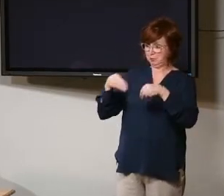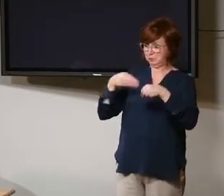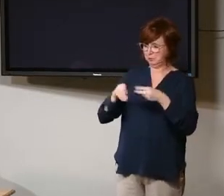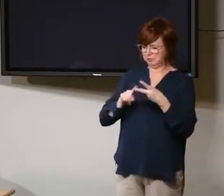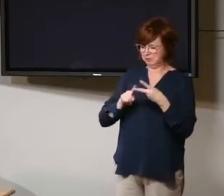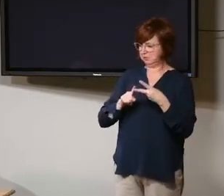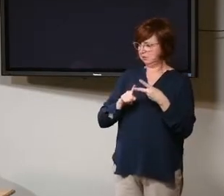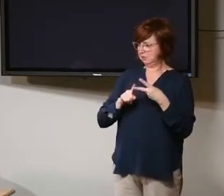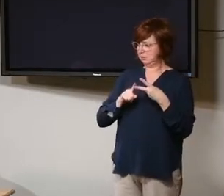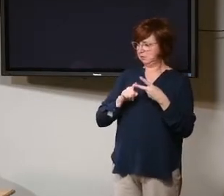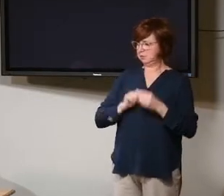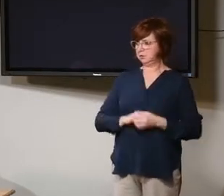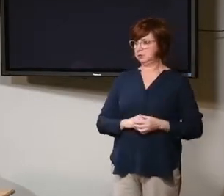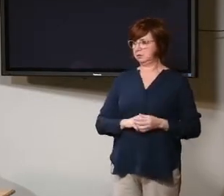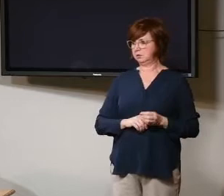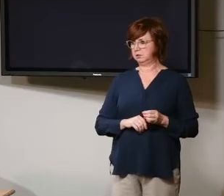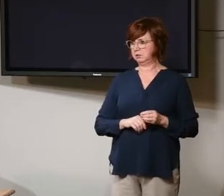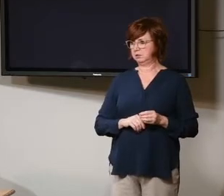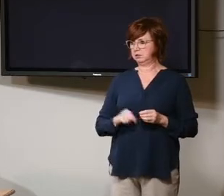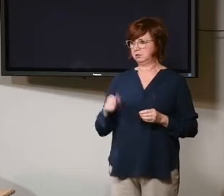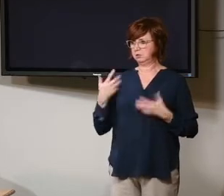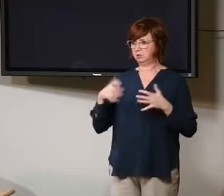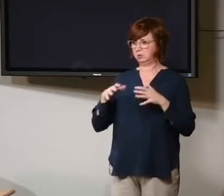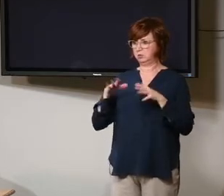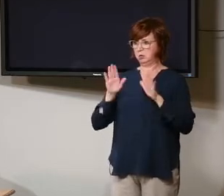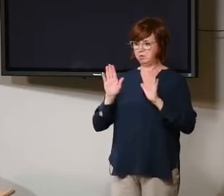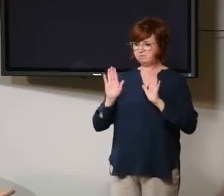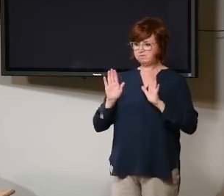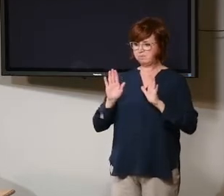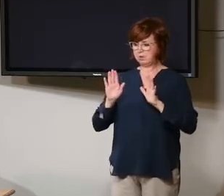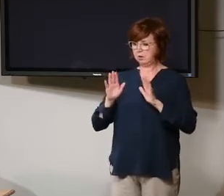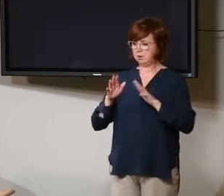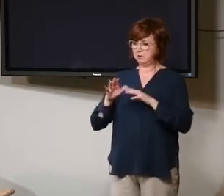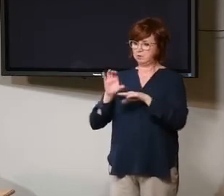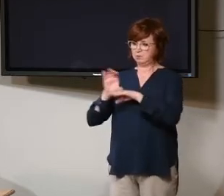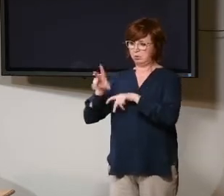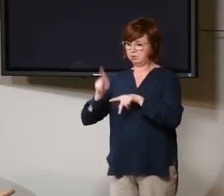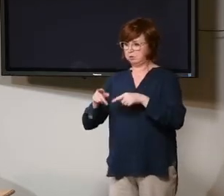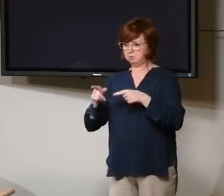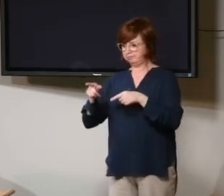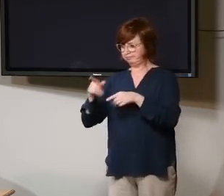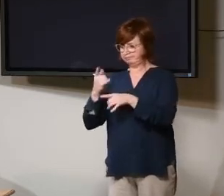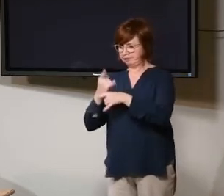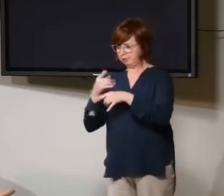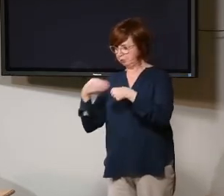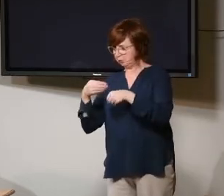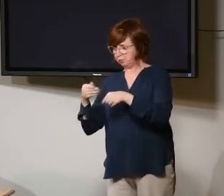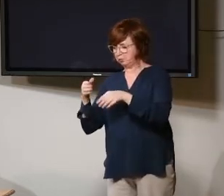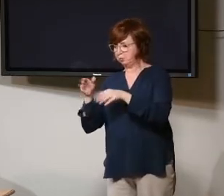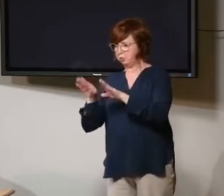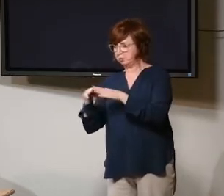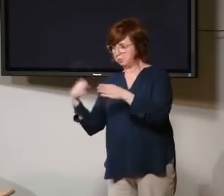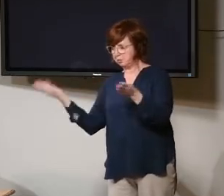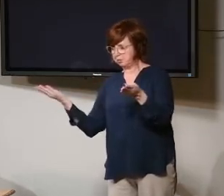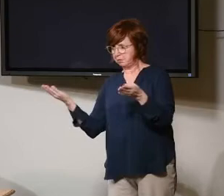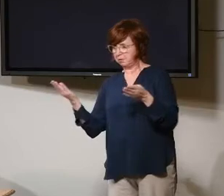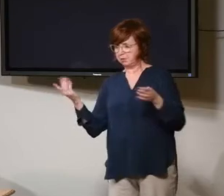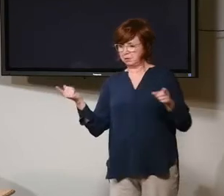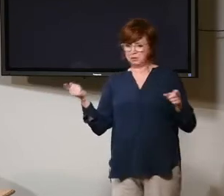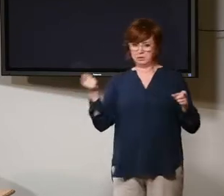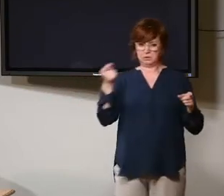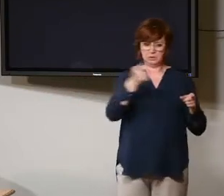to push people to private liquor stores, but if liquor stores weren't on the allowable business list, then private would have to close too,